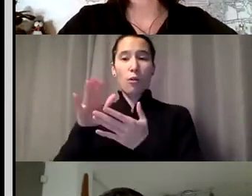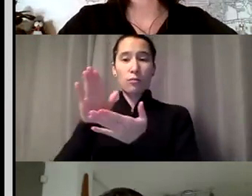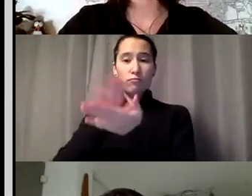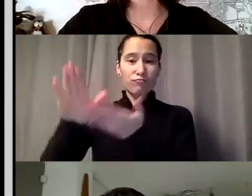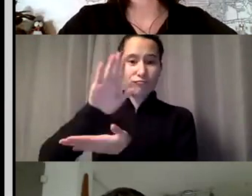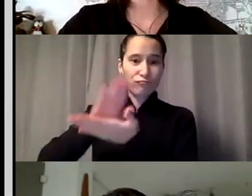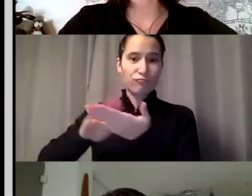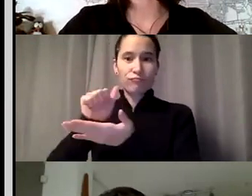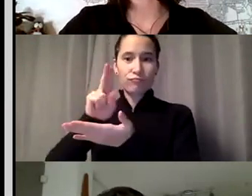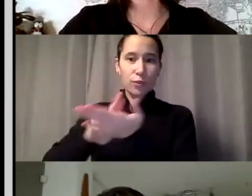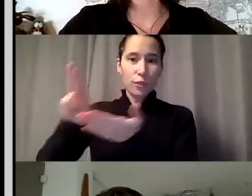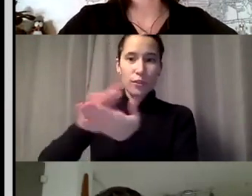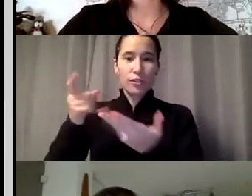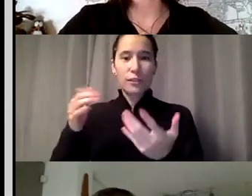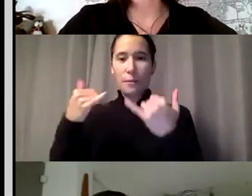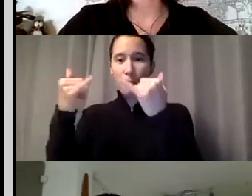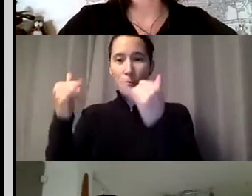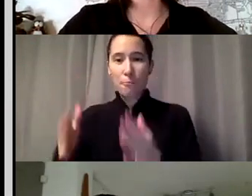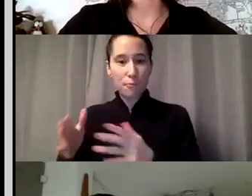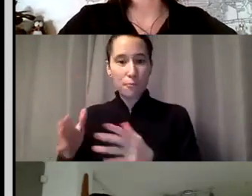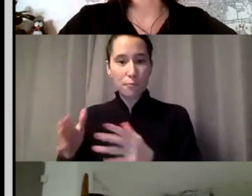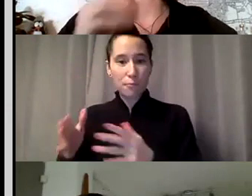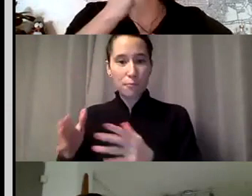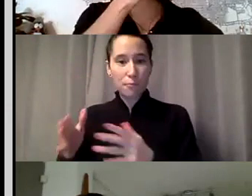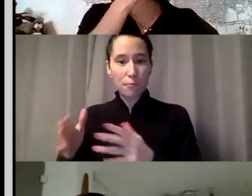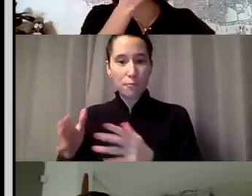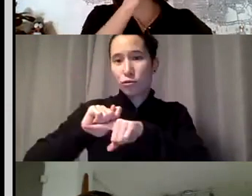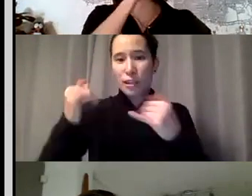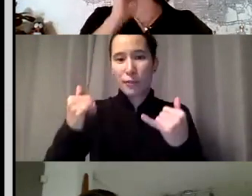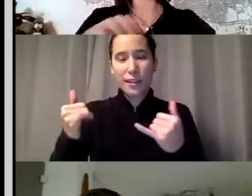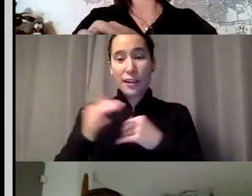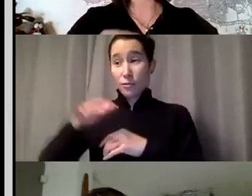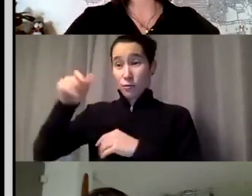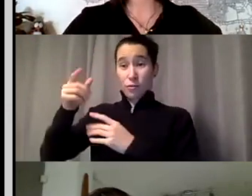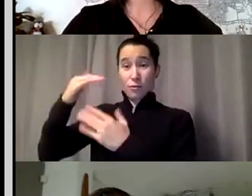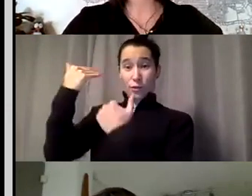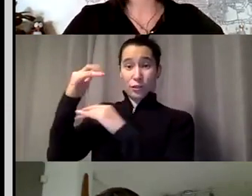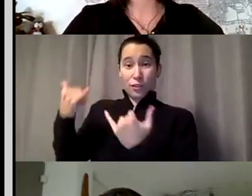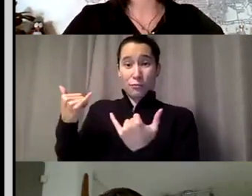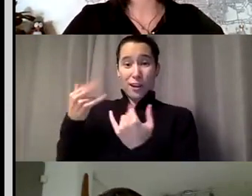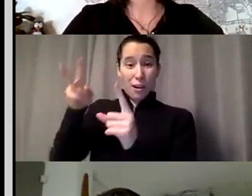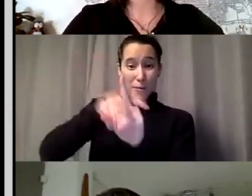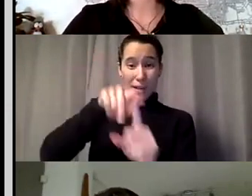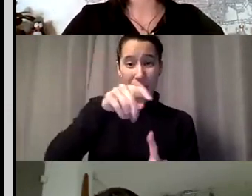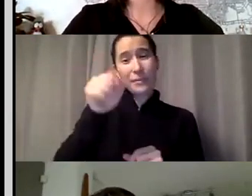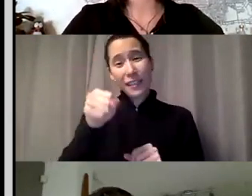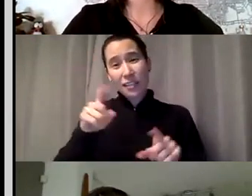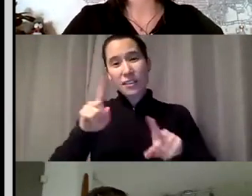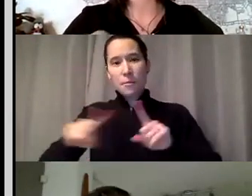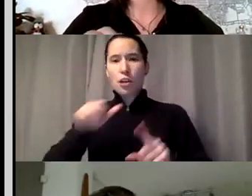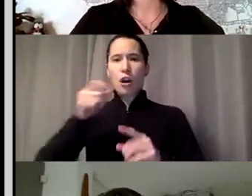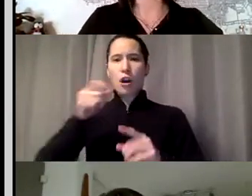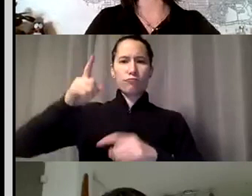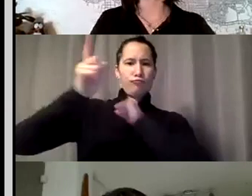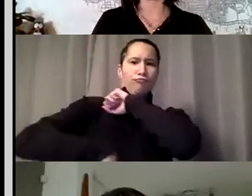an unintended consequence of this order. But it was never this order was never trying to disadvantage